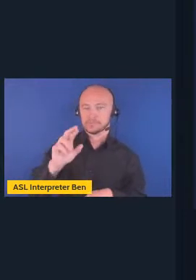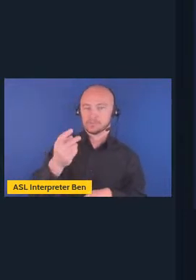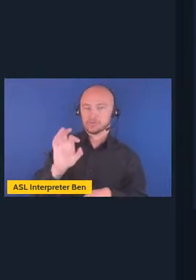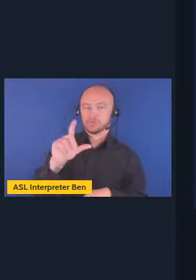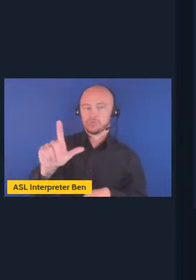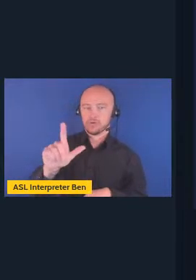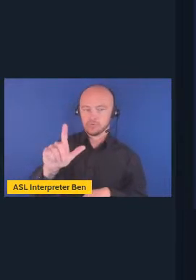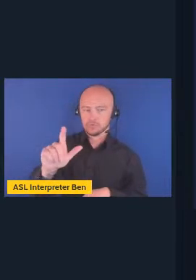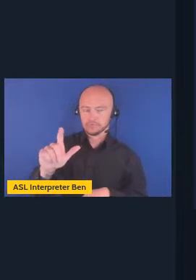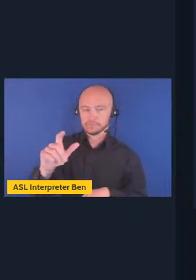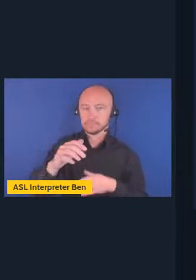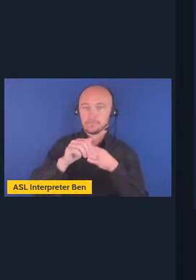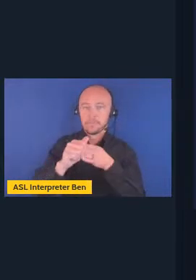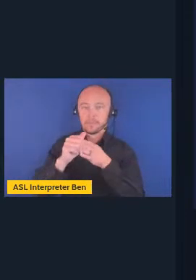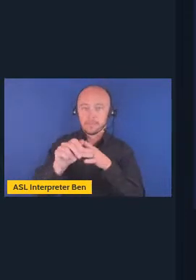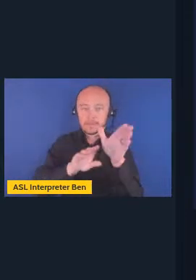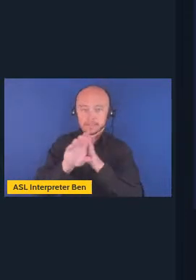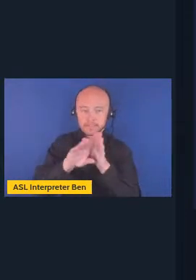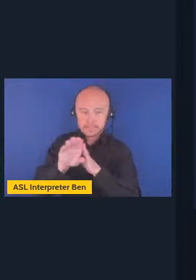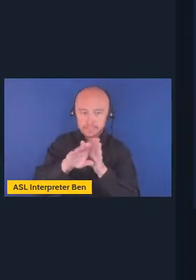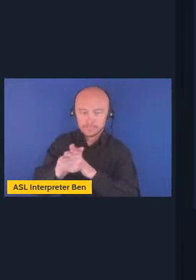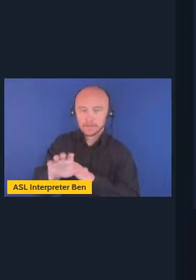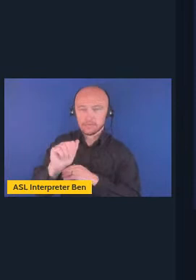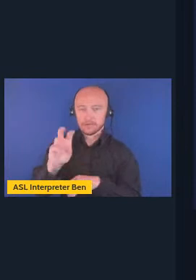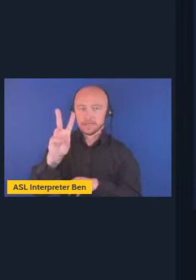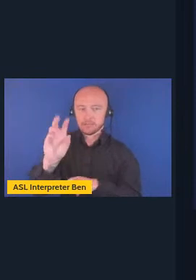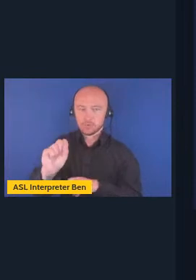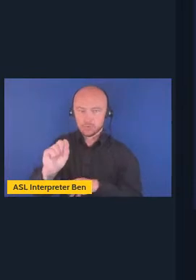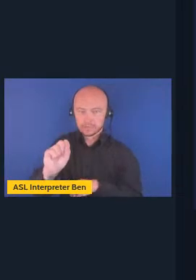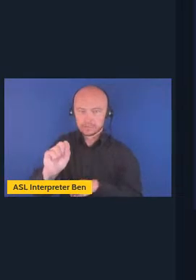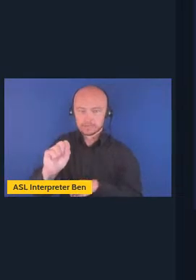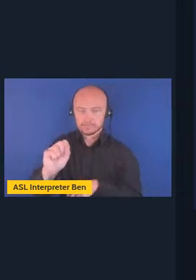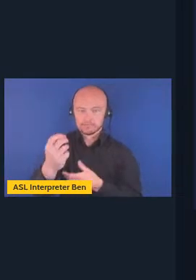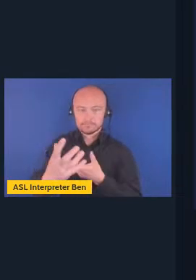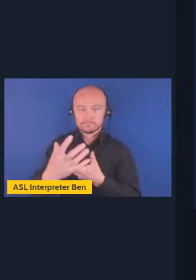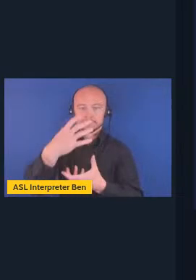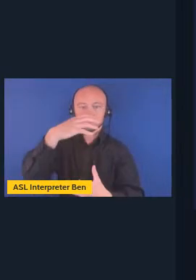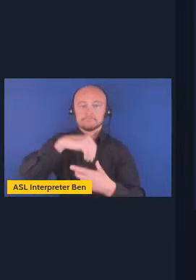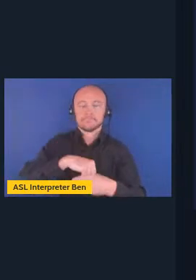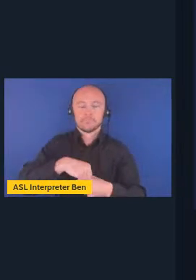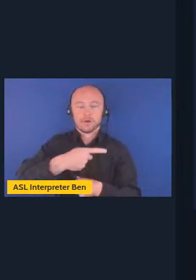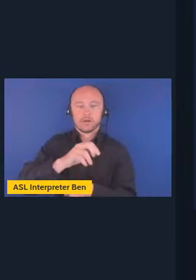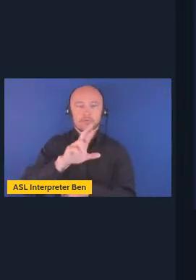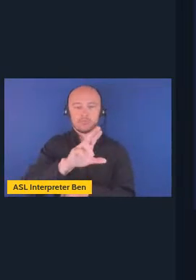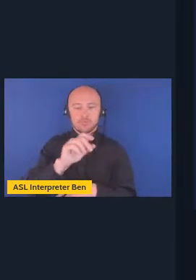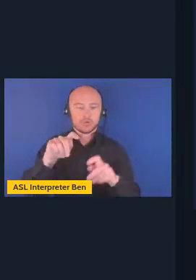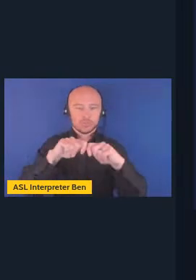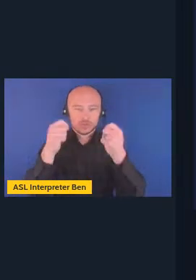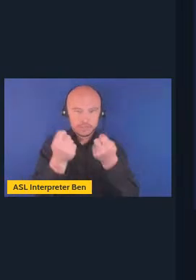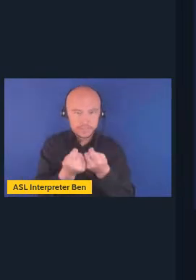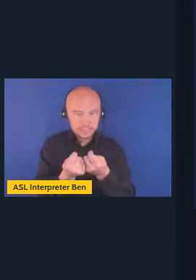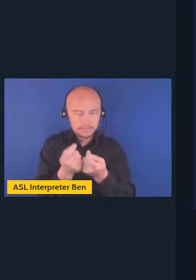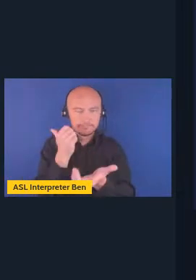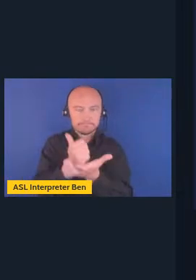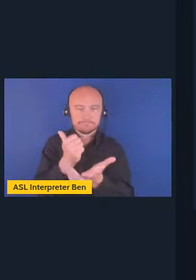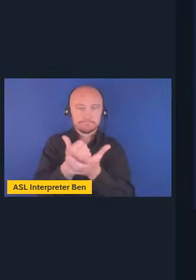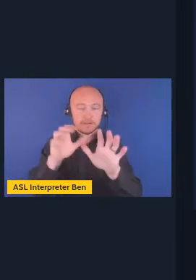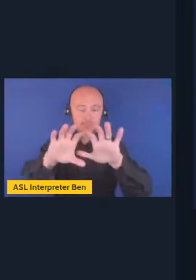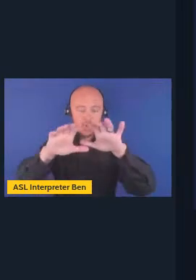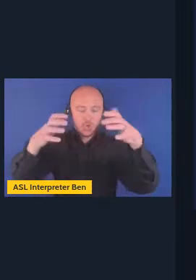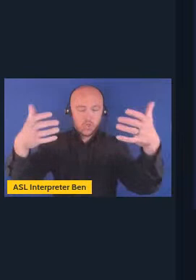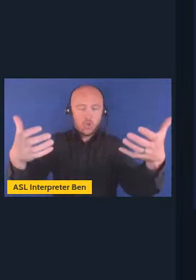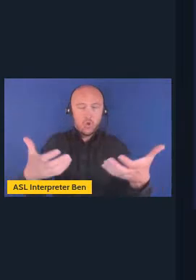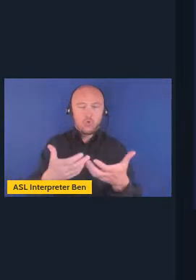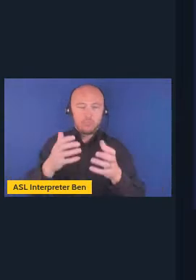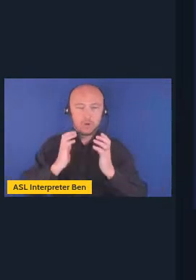Gaikwad. I am a lead DevOps at AWS. I am part of Proso team where we help our global customers